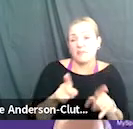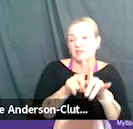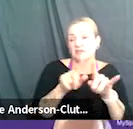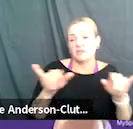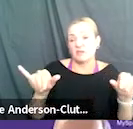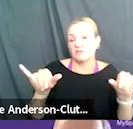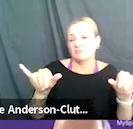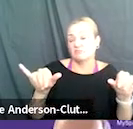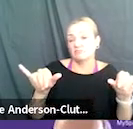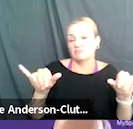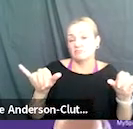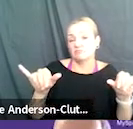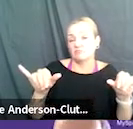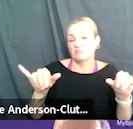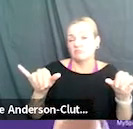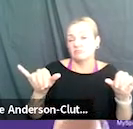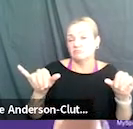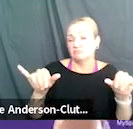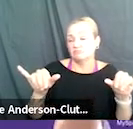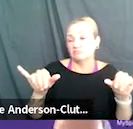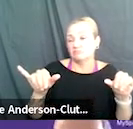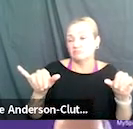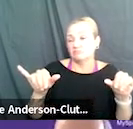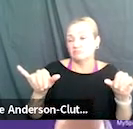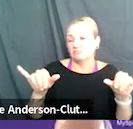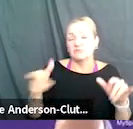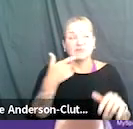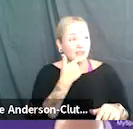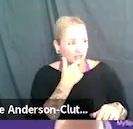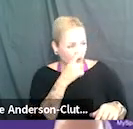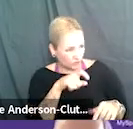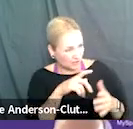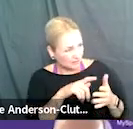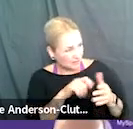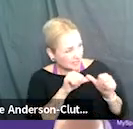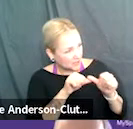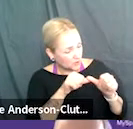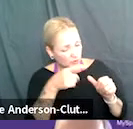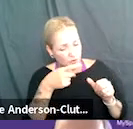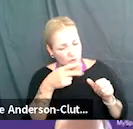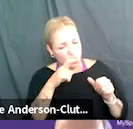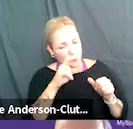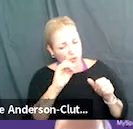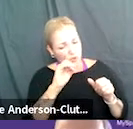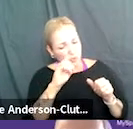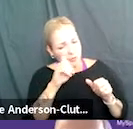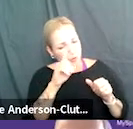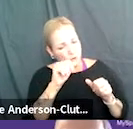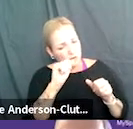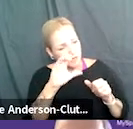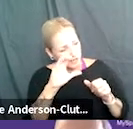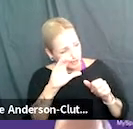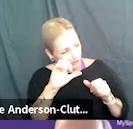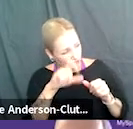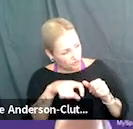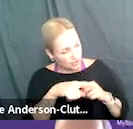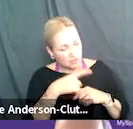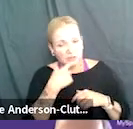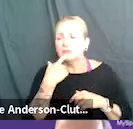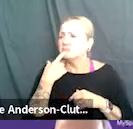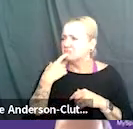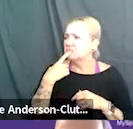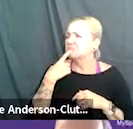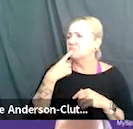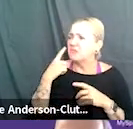should continue it, and I suggested that at least for now, given how hard this year's been for everybody, but particularly for Bart, that it would make sense to leave it for